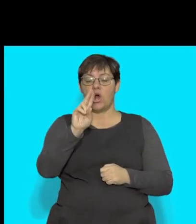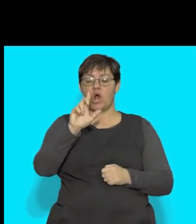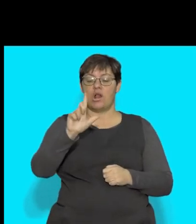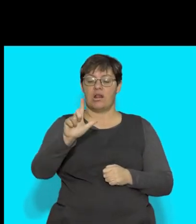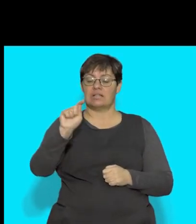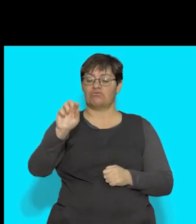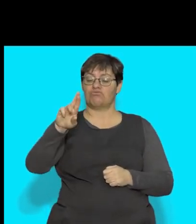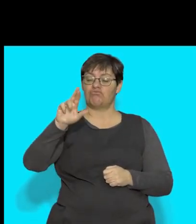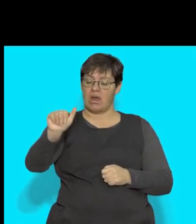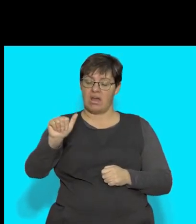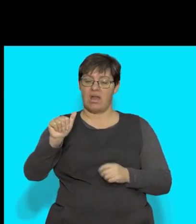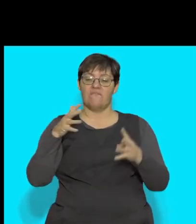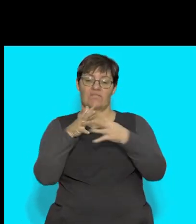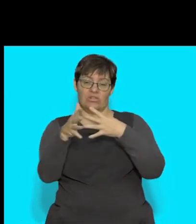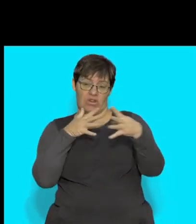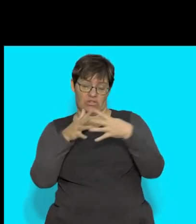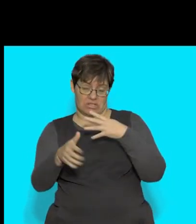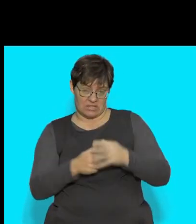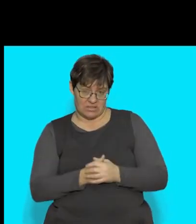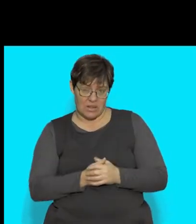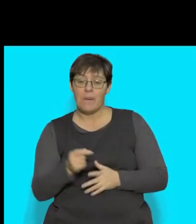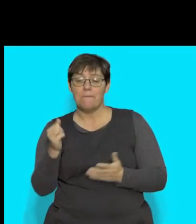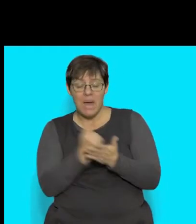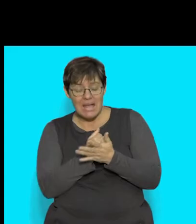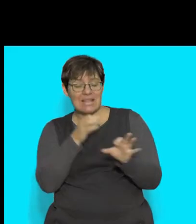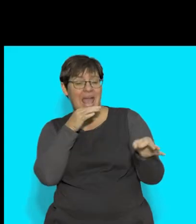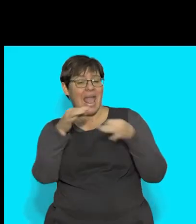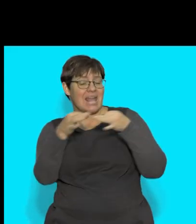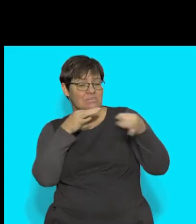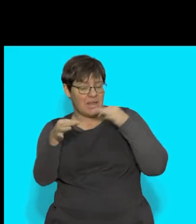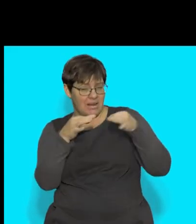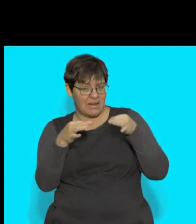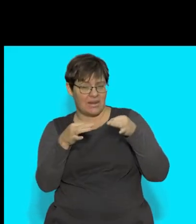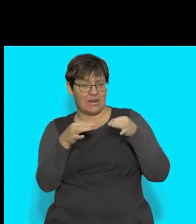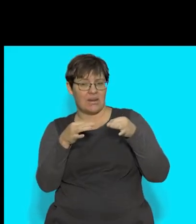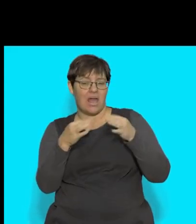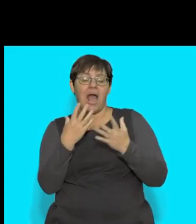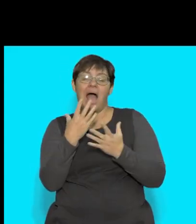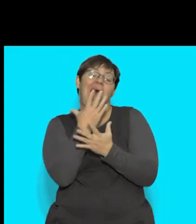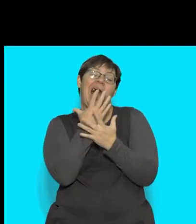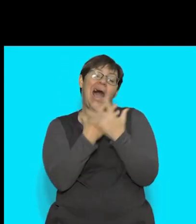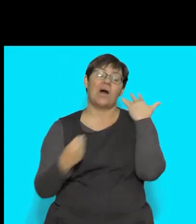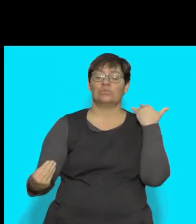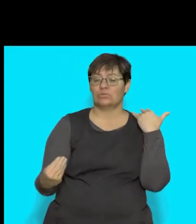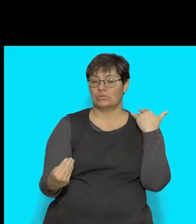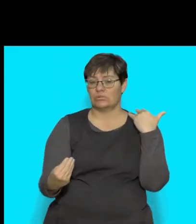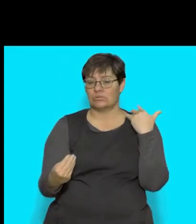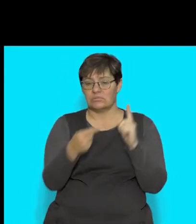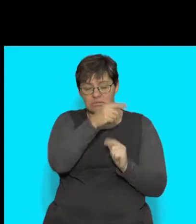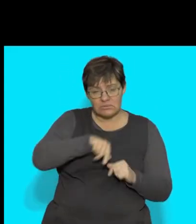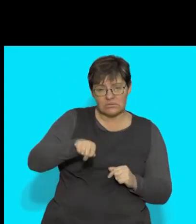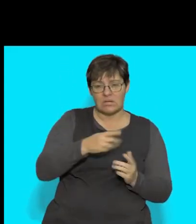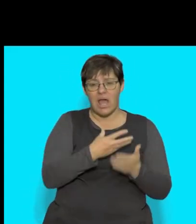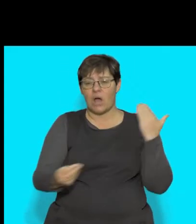ultrafiltration. You also need to describe what moves out of the